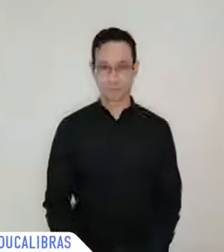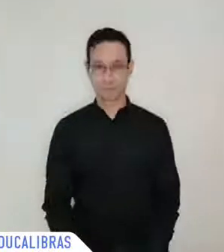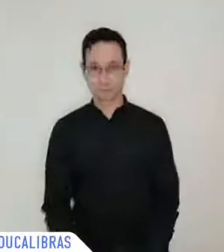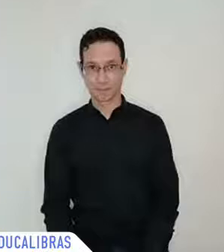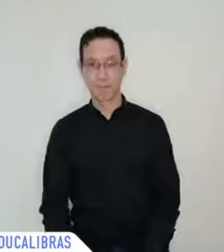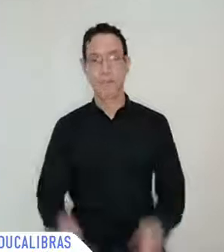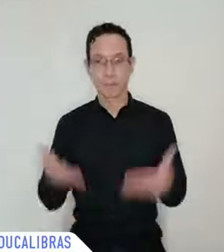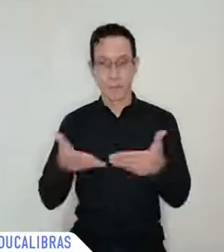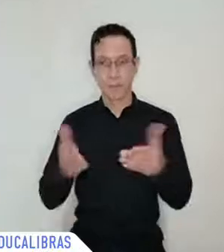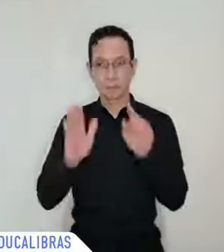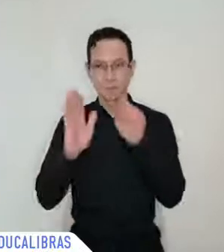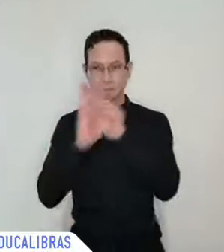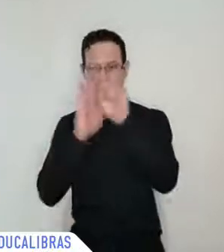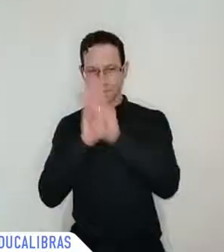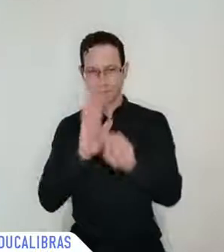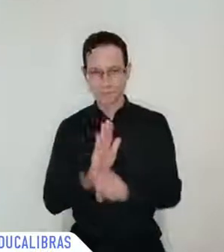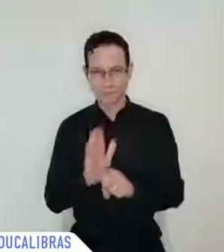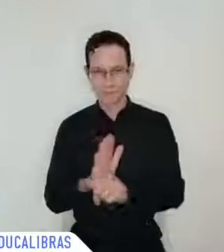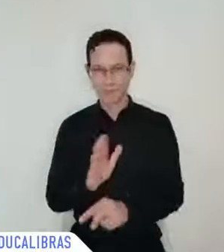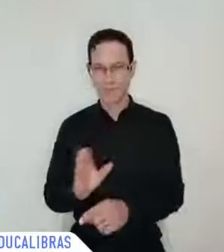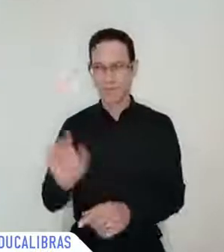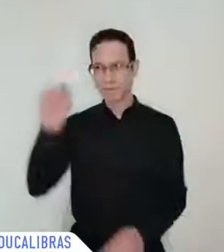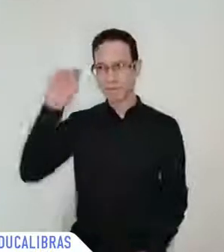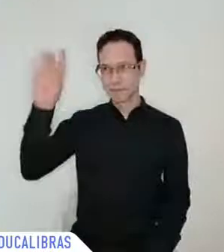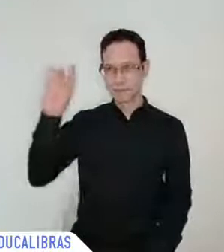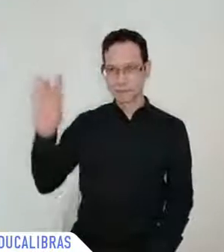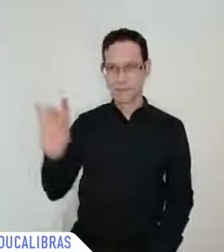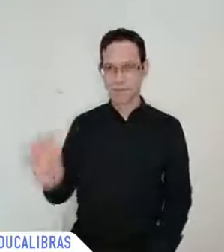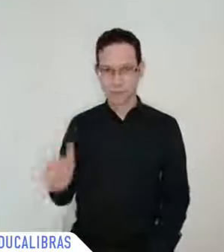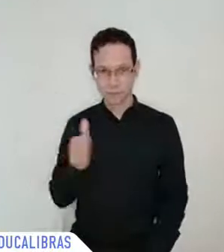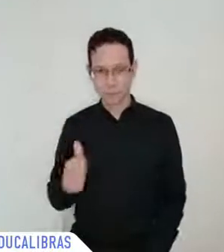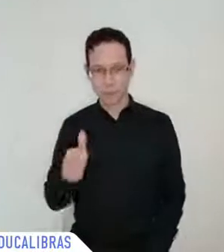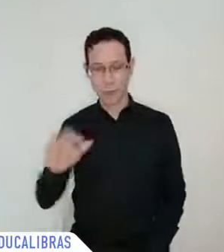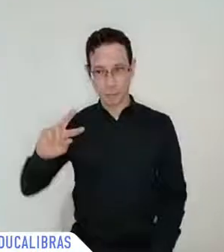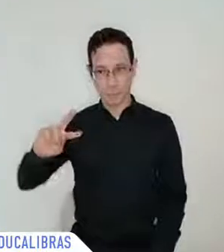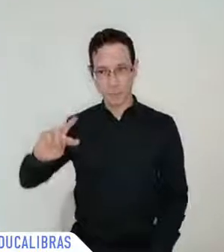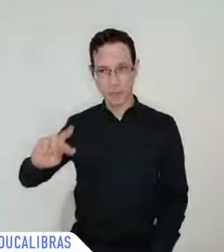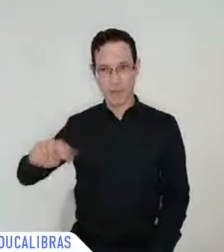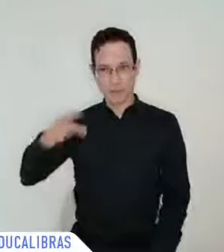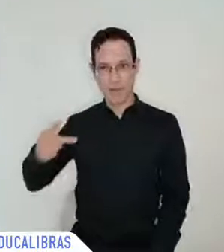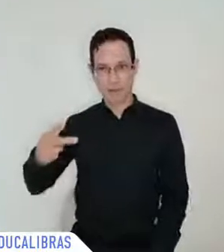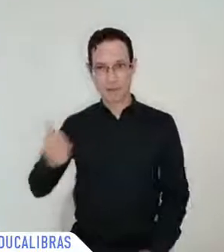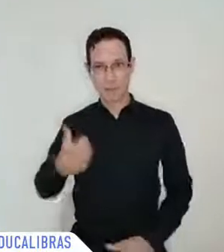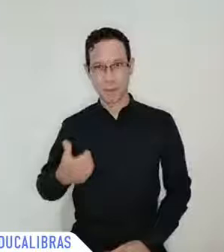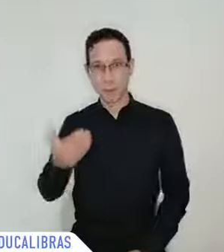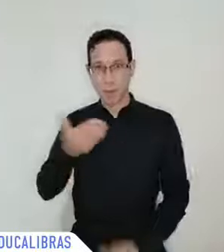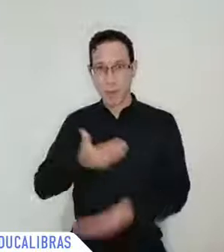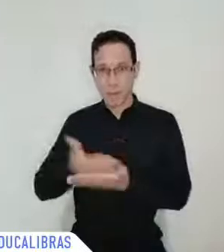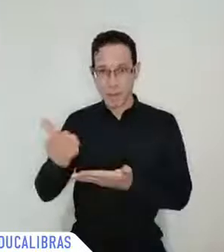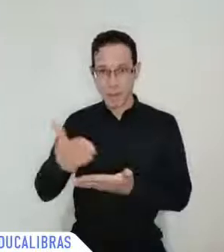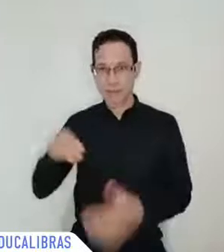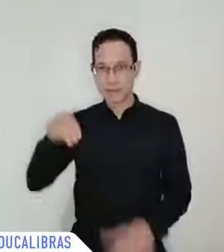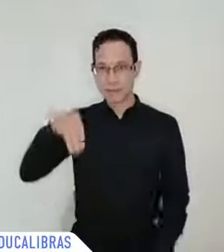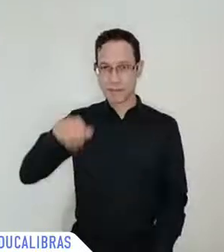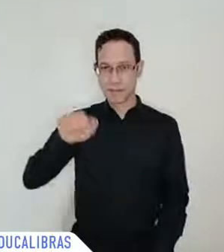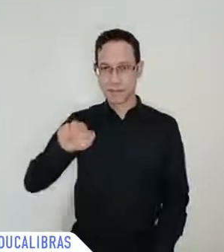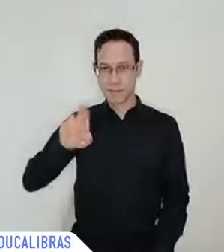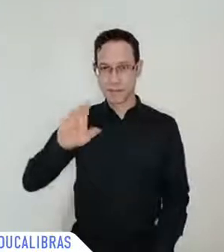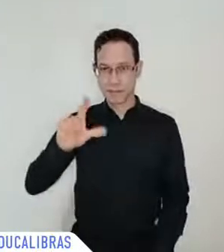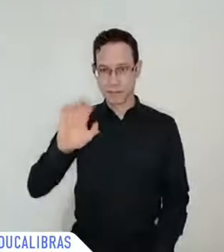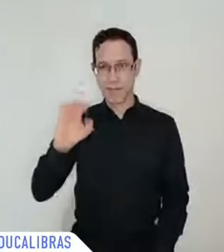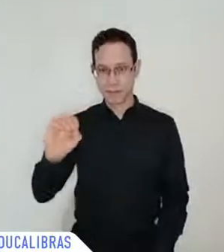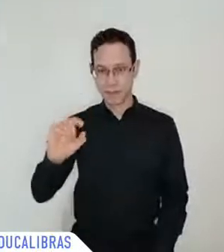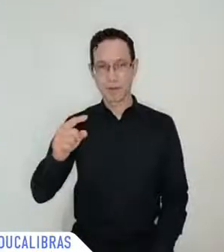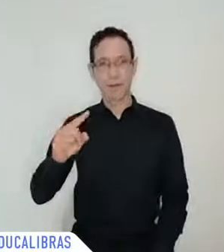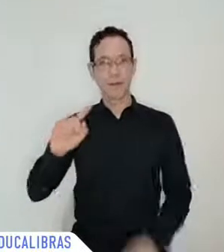We are going to now have a few specific questions to each of the participants. I'm going to start